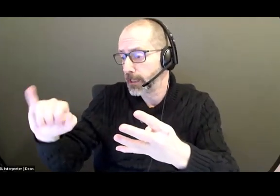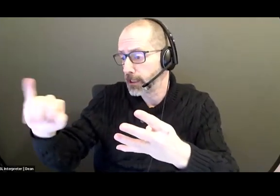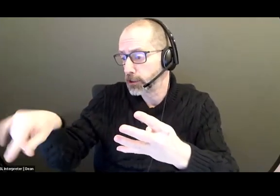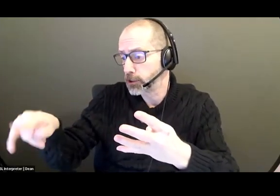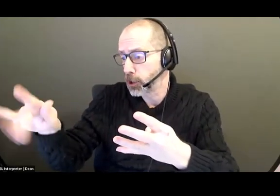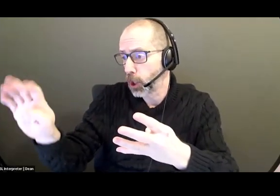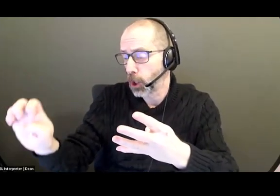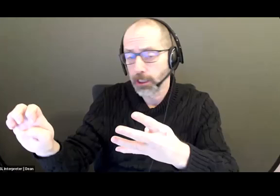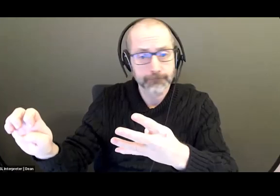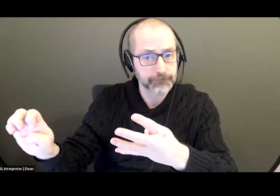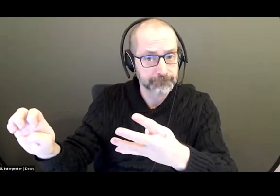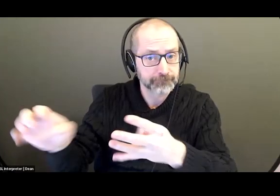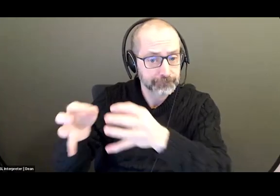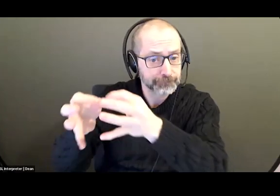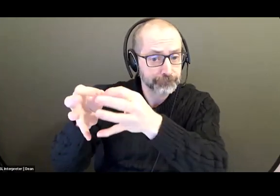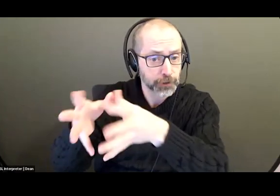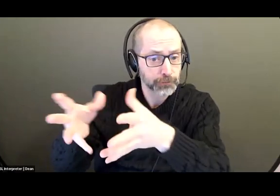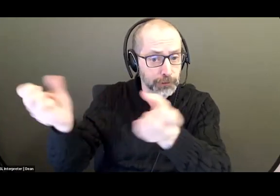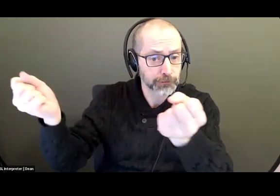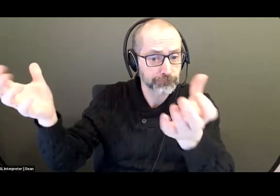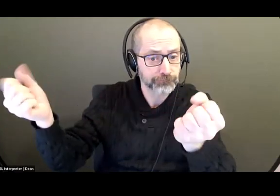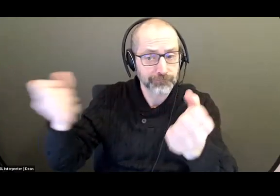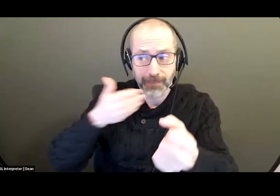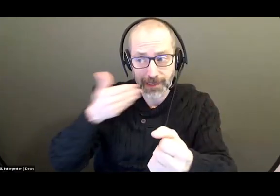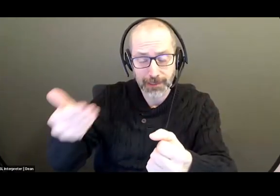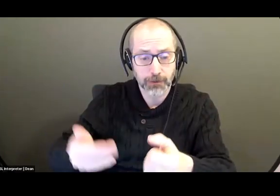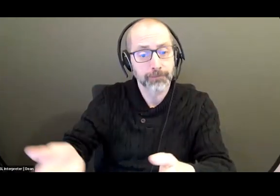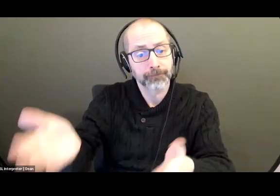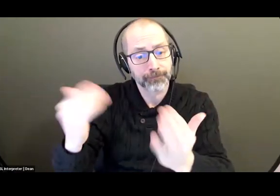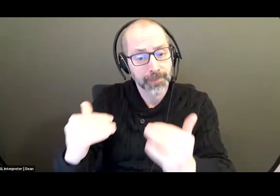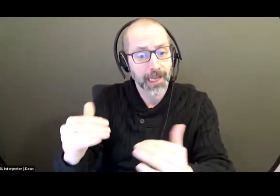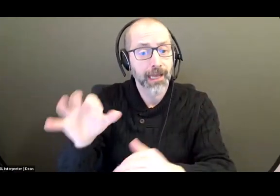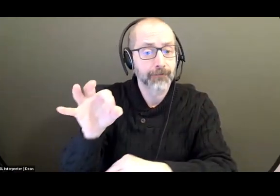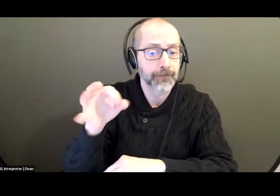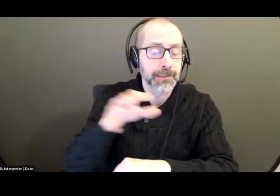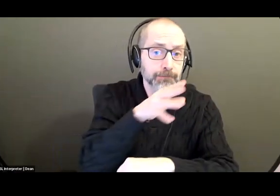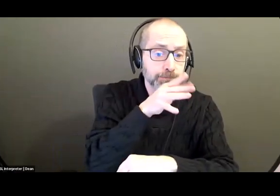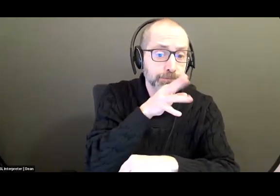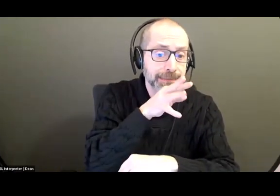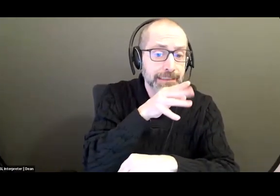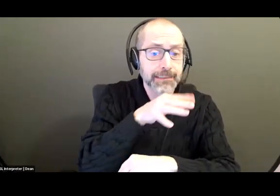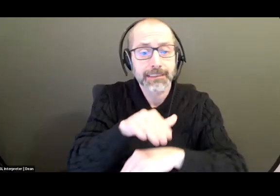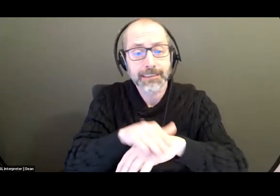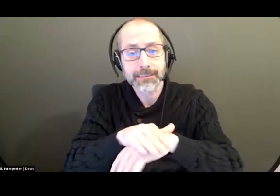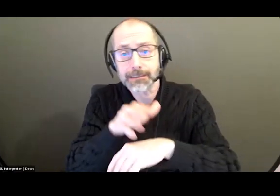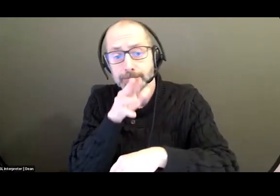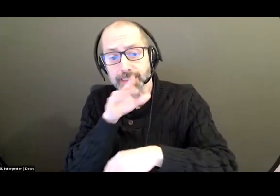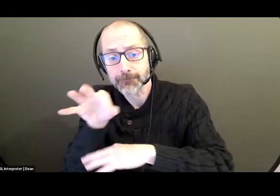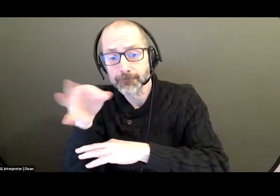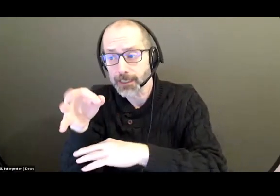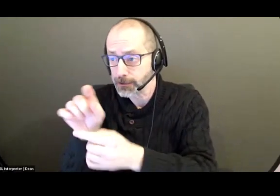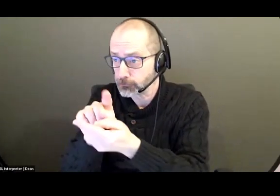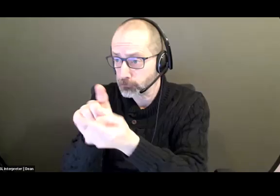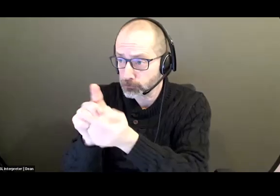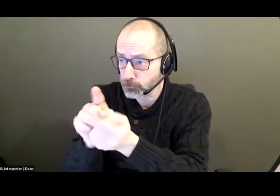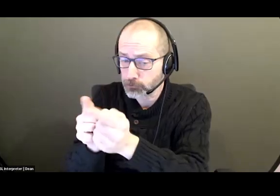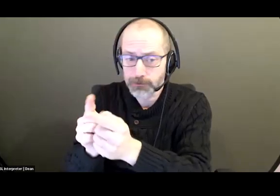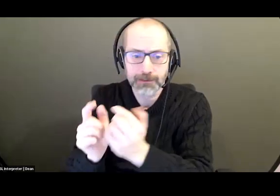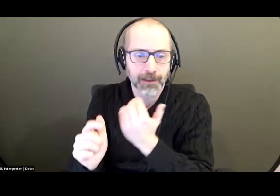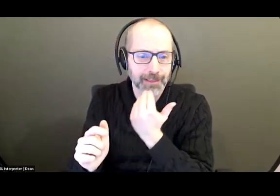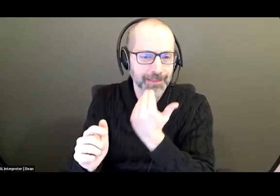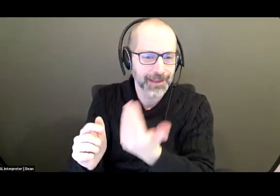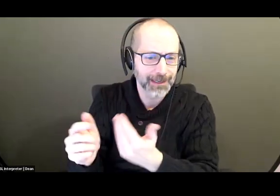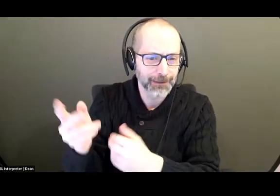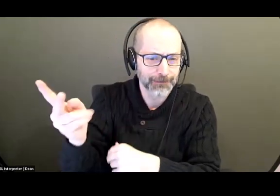interpreters, Dean, Christy, Joelle, and Marie-Jacques, as well as our French interpreters,